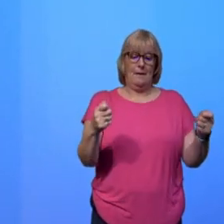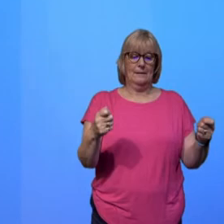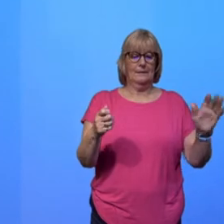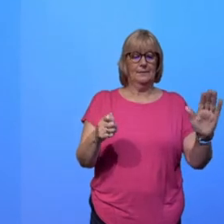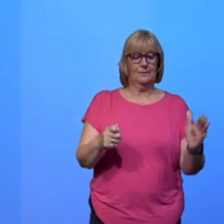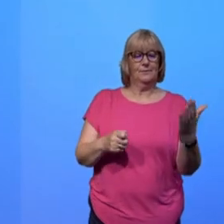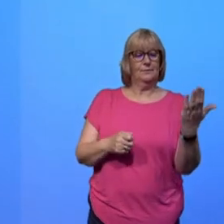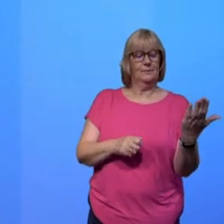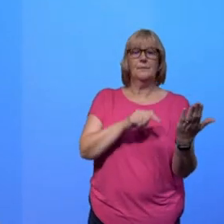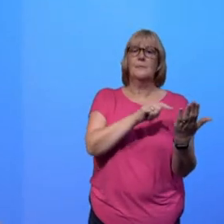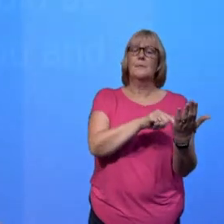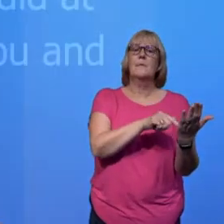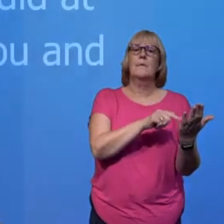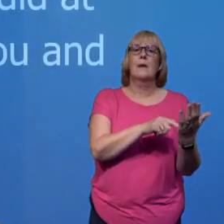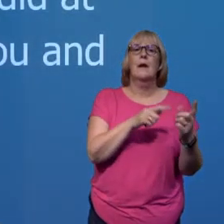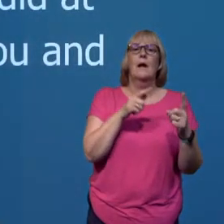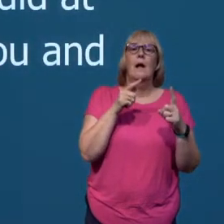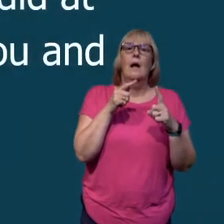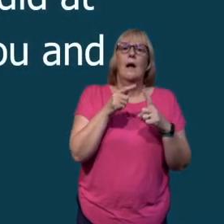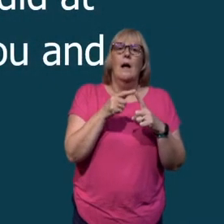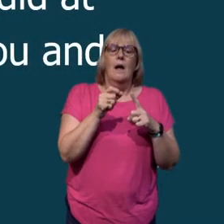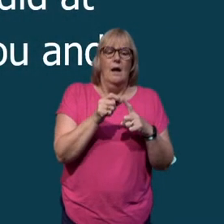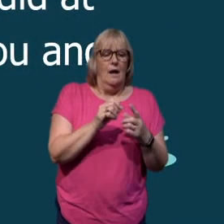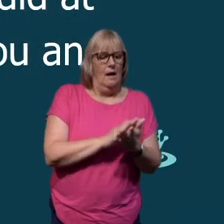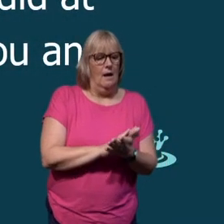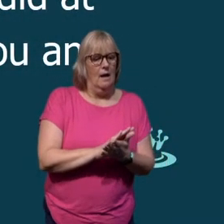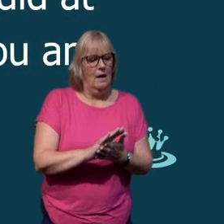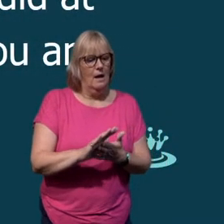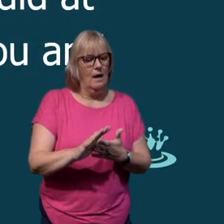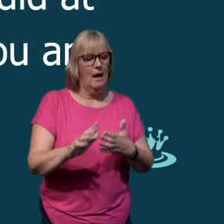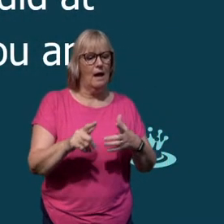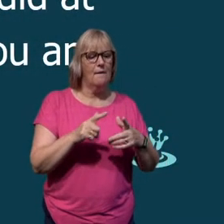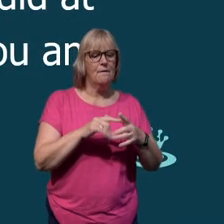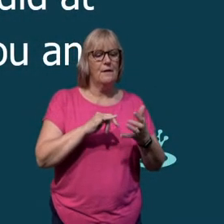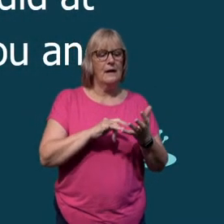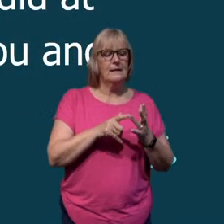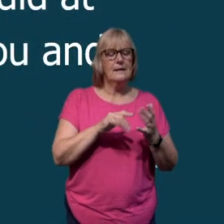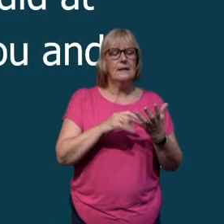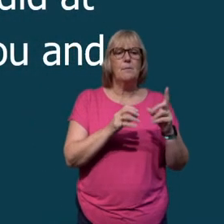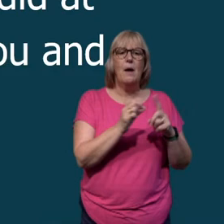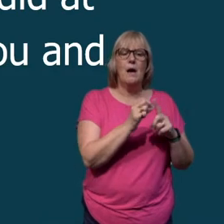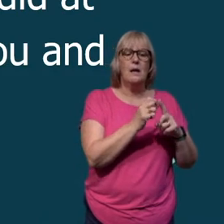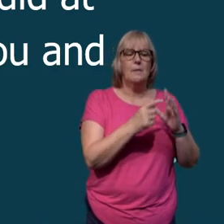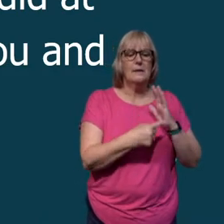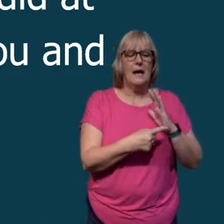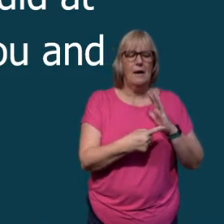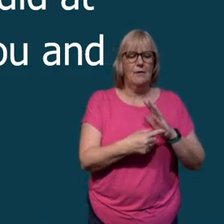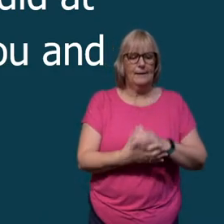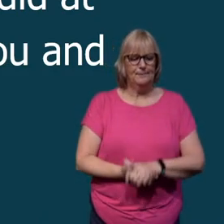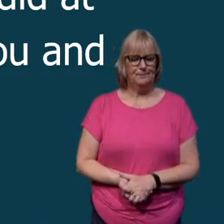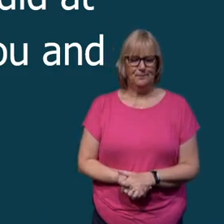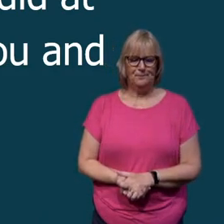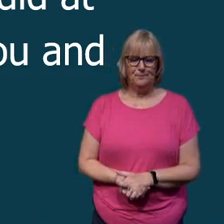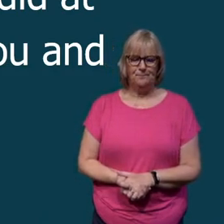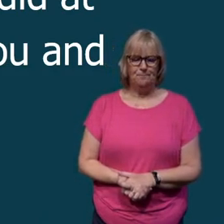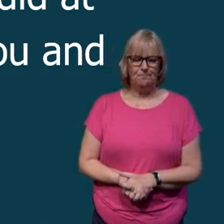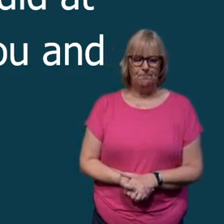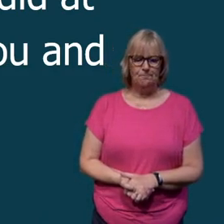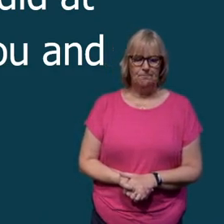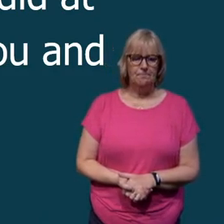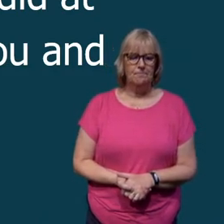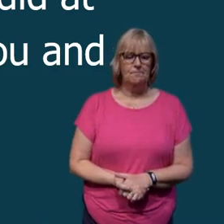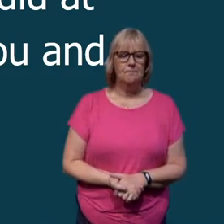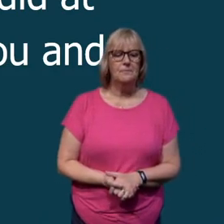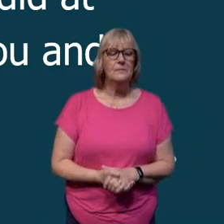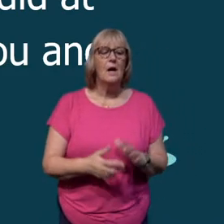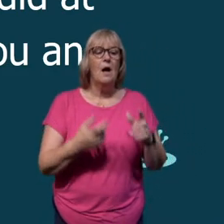inside page there, Ephesus, Pergamum and Thyatira. Remember the height from which you've fallen. Repent and do the things you did at first. Revelation 2,